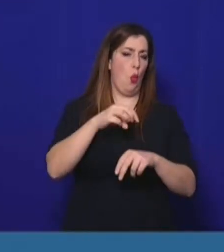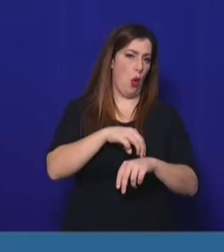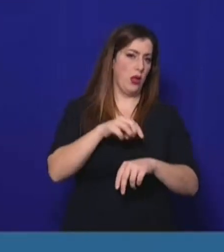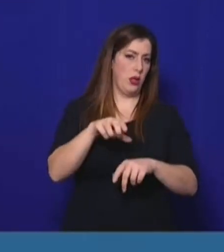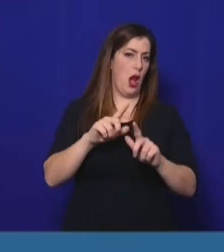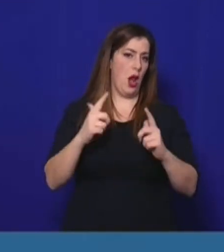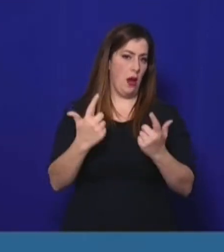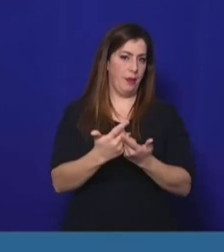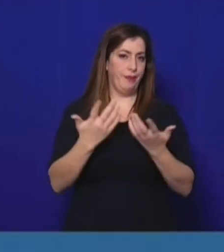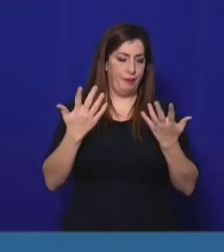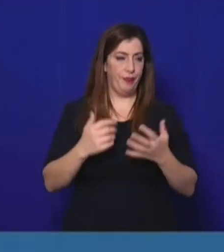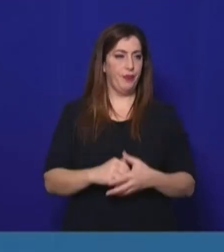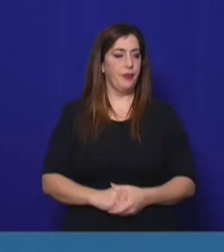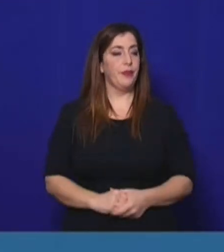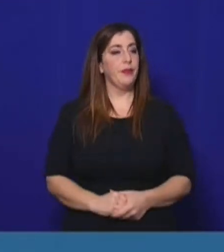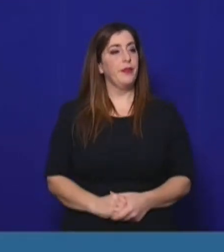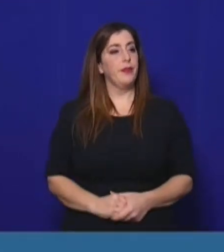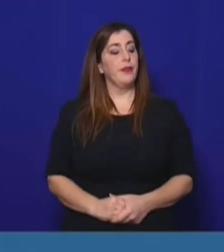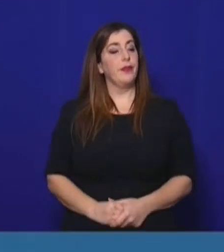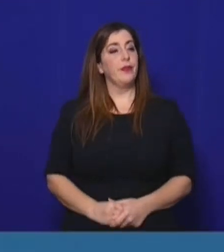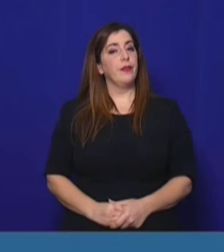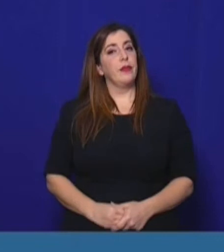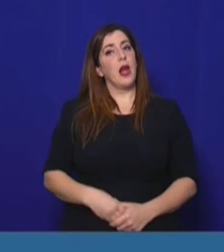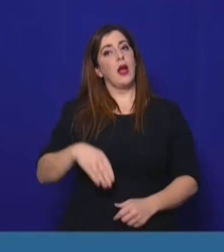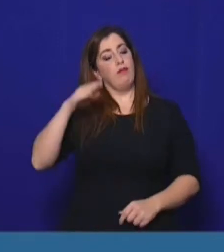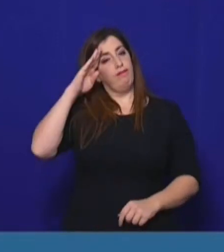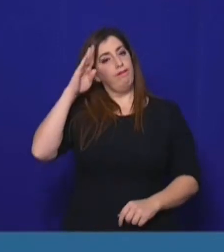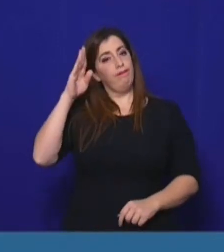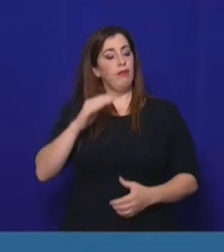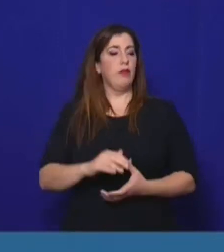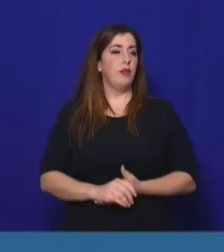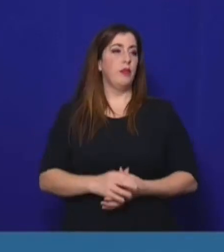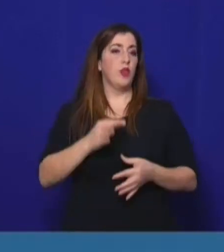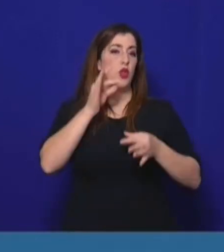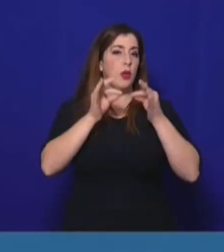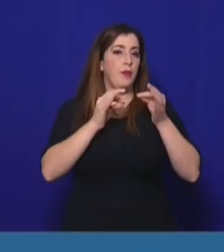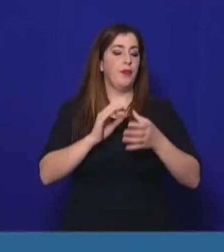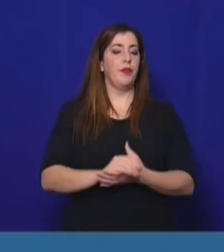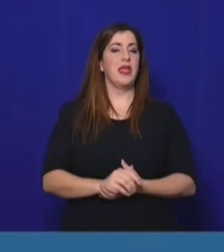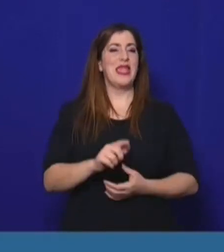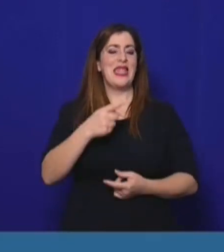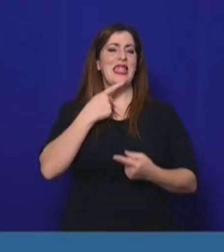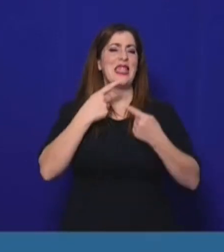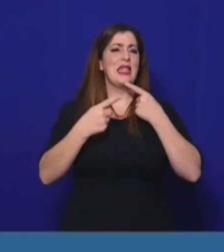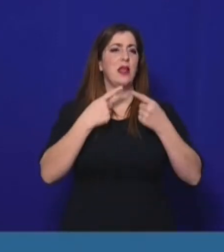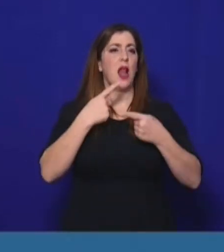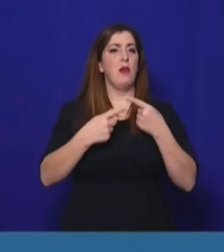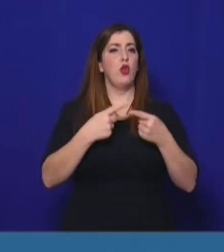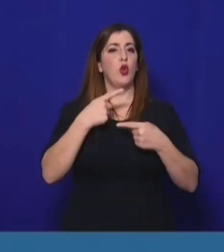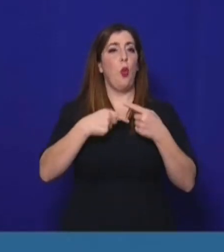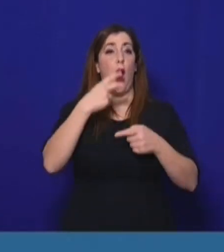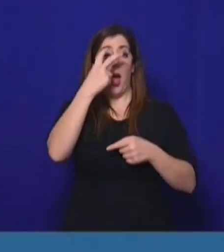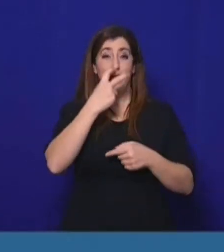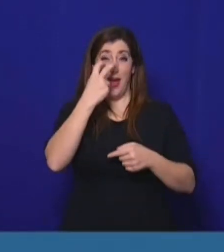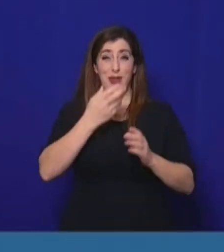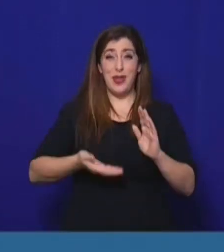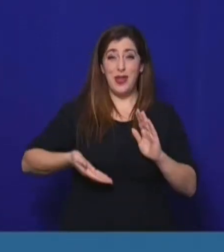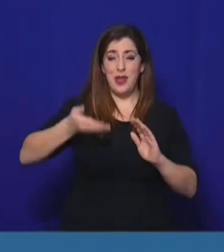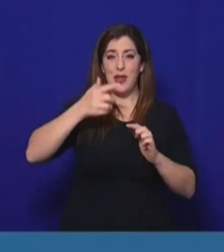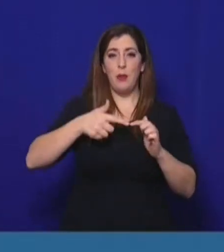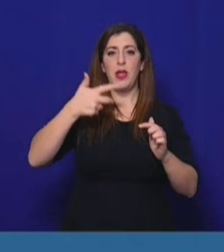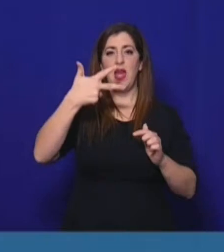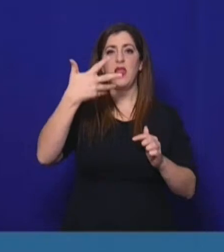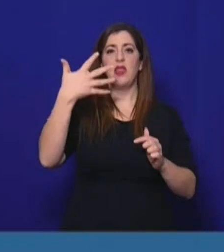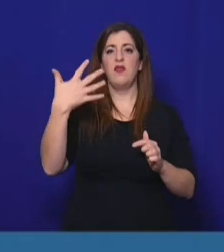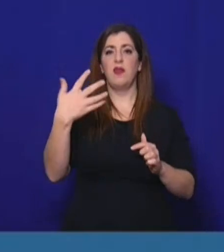Nsellimlek Prof. Gawci, Trisha Falzon, One News. L-ewwel mistoqsija semmejt l-anzjani ta' aktar minn 85 sena li għandhom jibdew